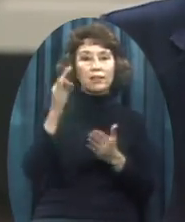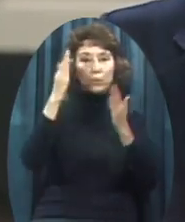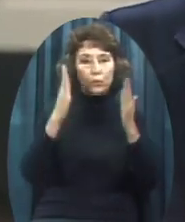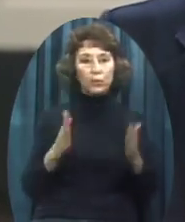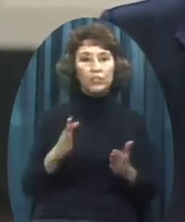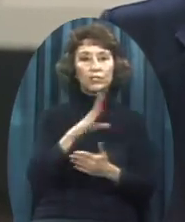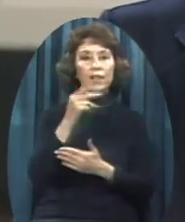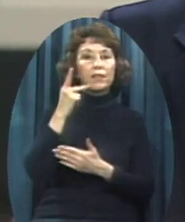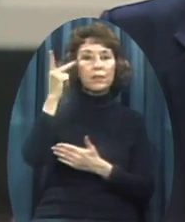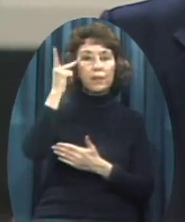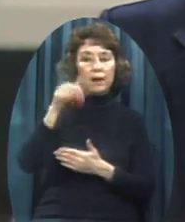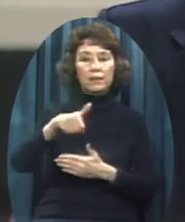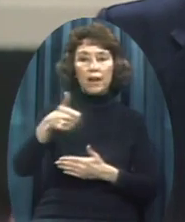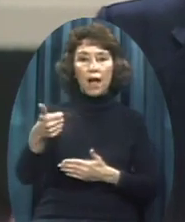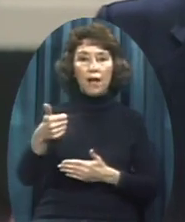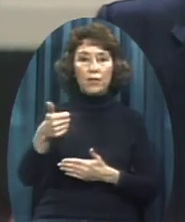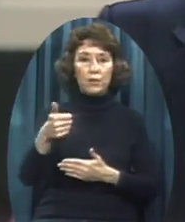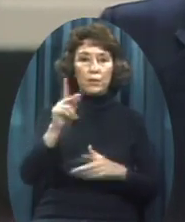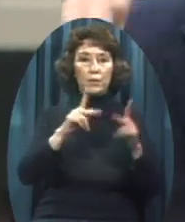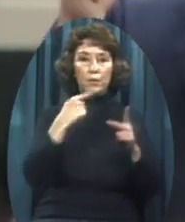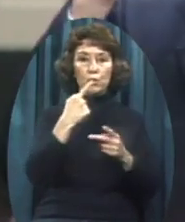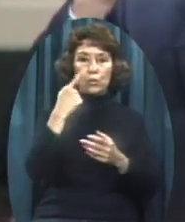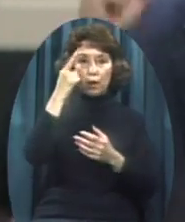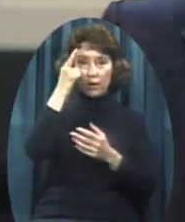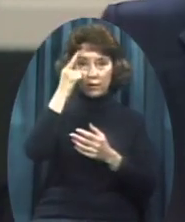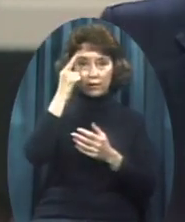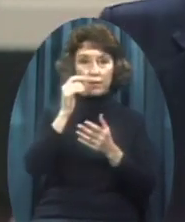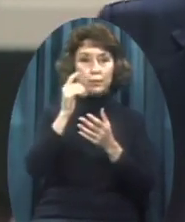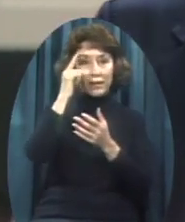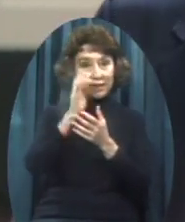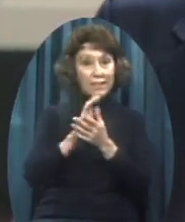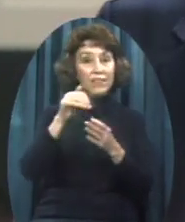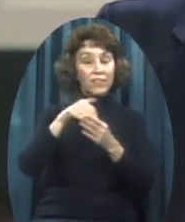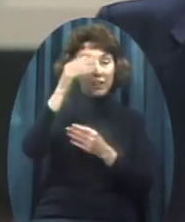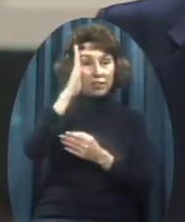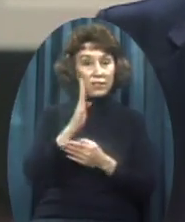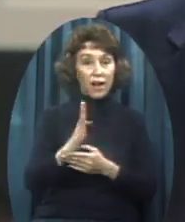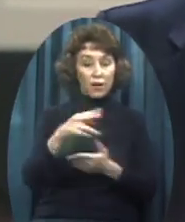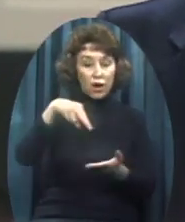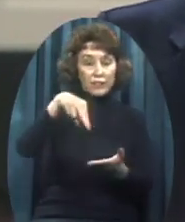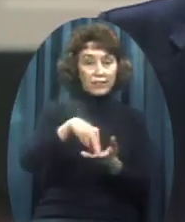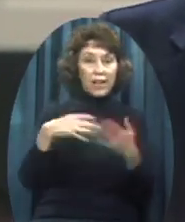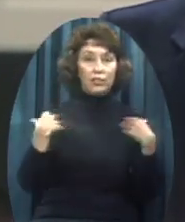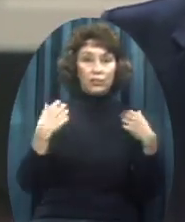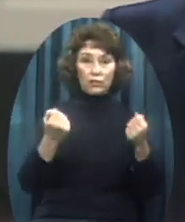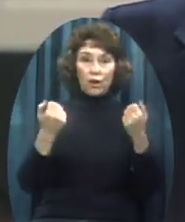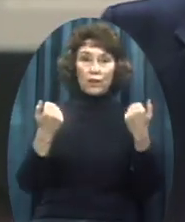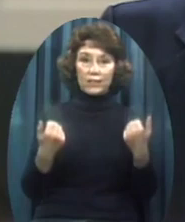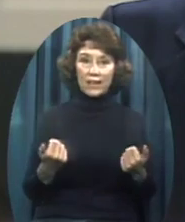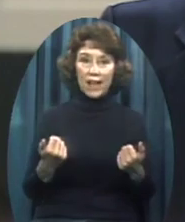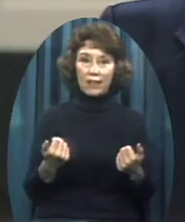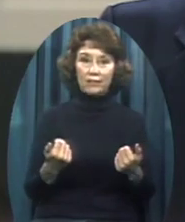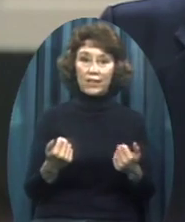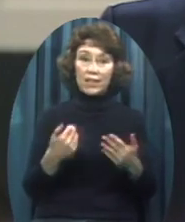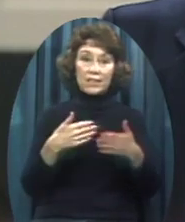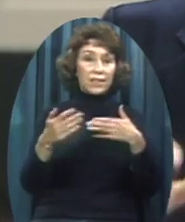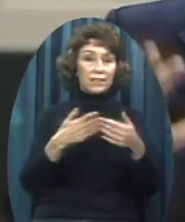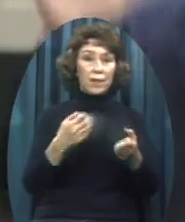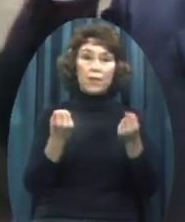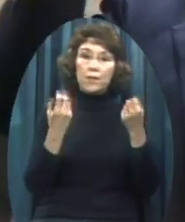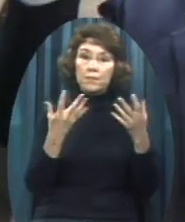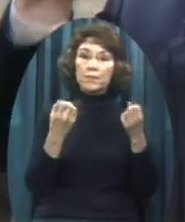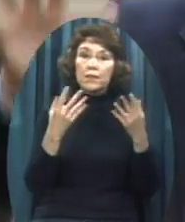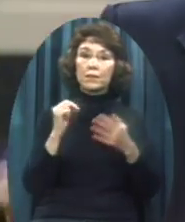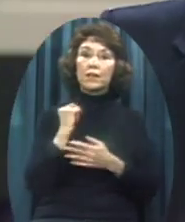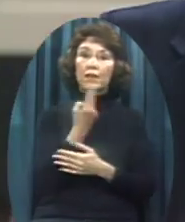and the parents in this country who love God, who have taken their stand. And there's just so many of us. You can cuss us and call us what you want to, but when the dust